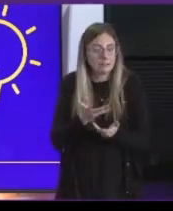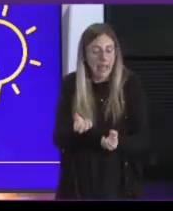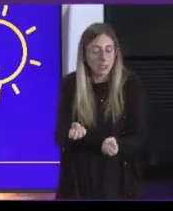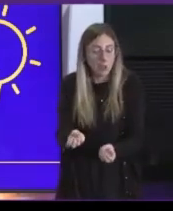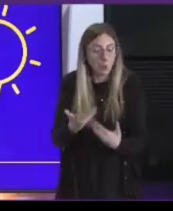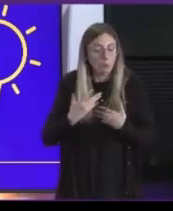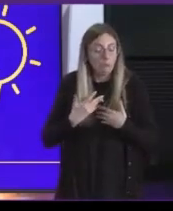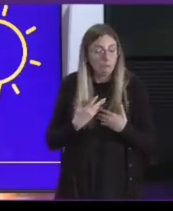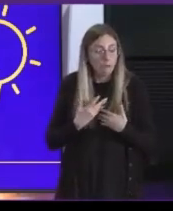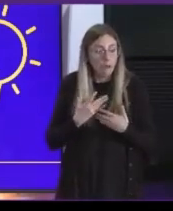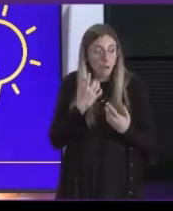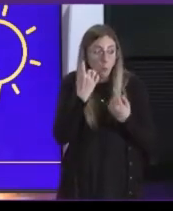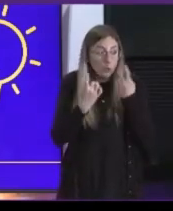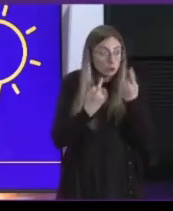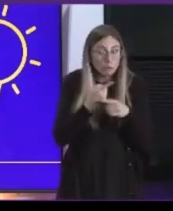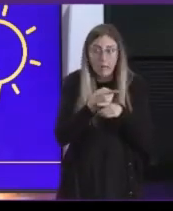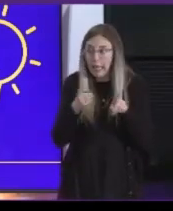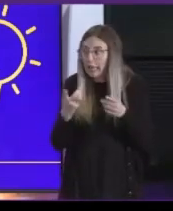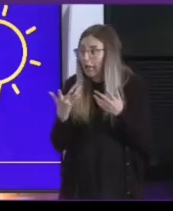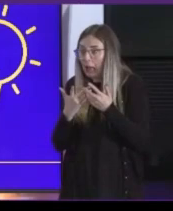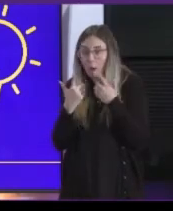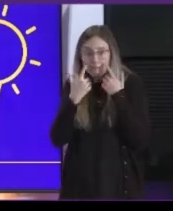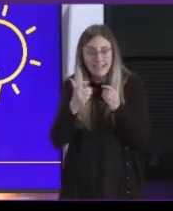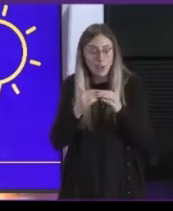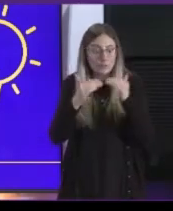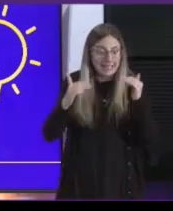And I'm sure there'll be people wondering how they can find out what